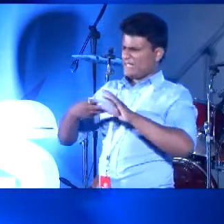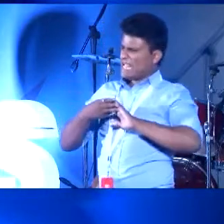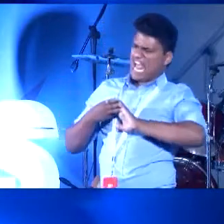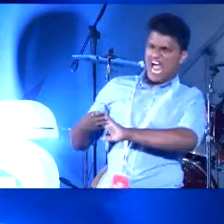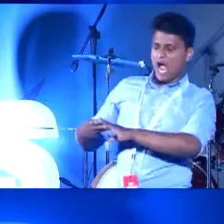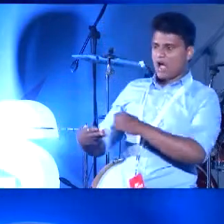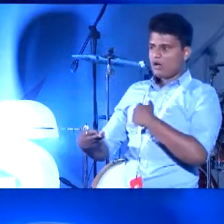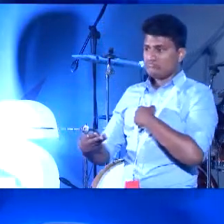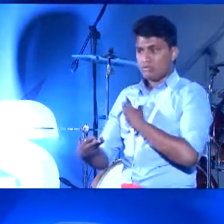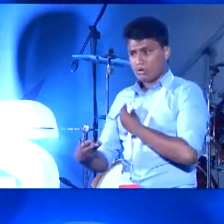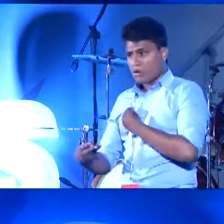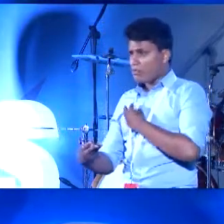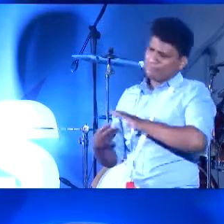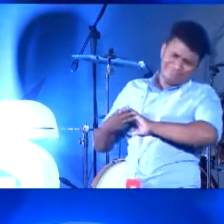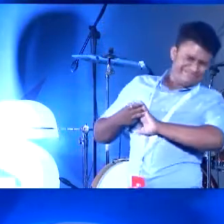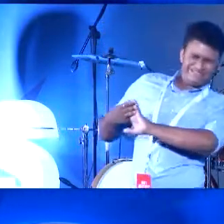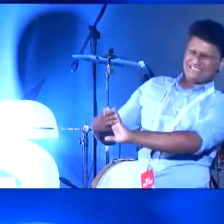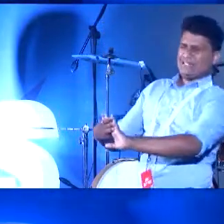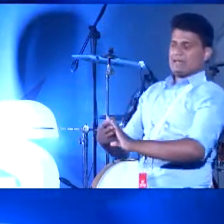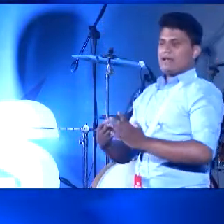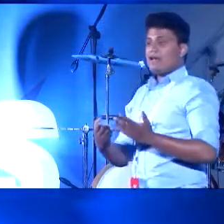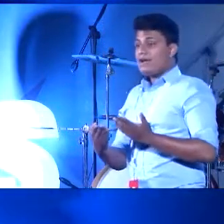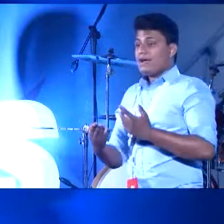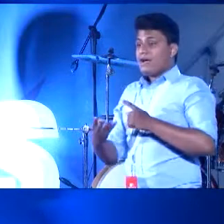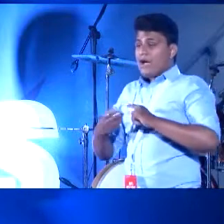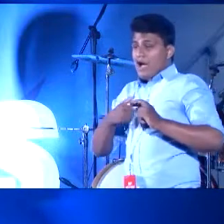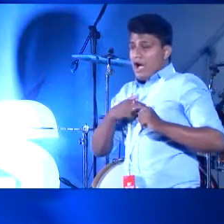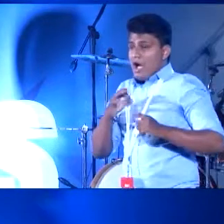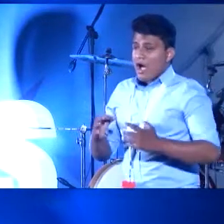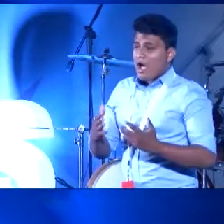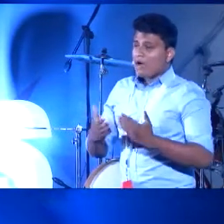beyond comprehension, and who are compassionate beyond logic.